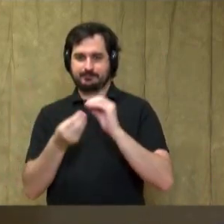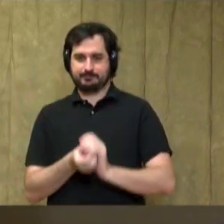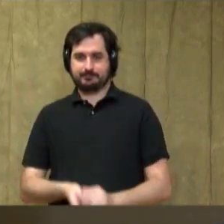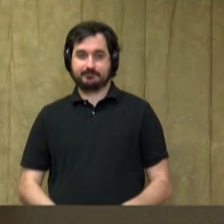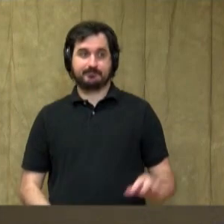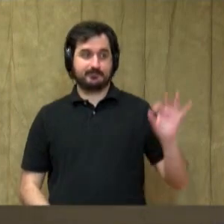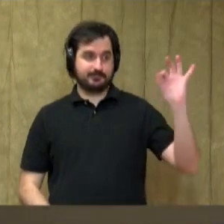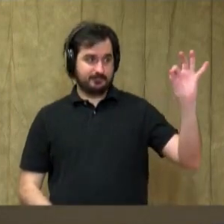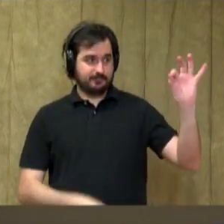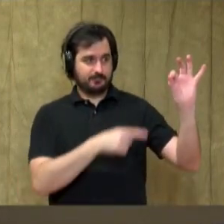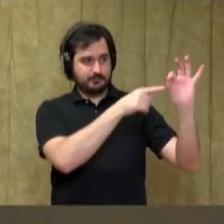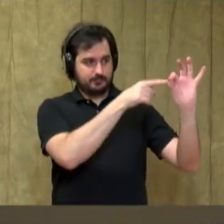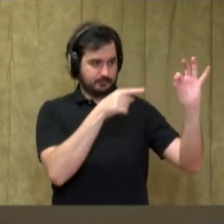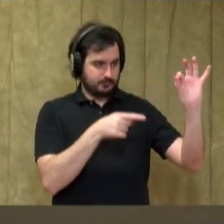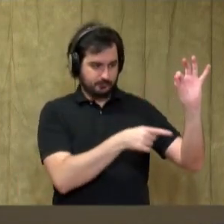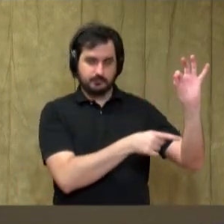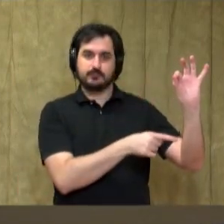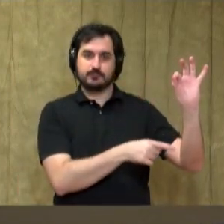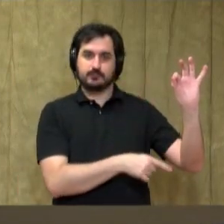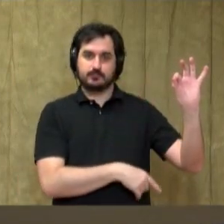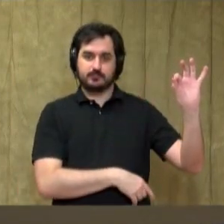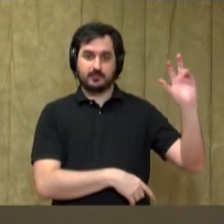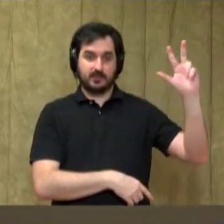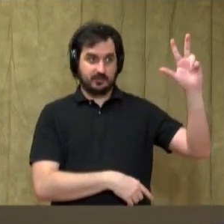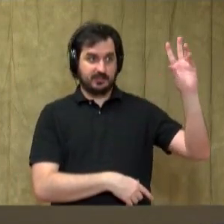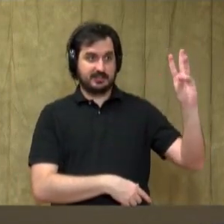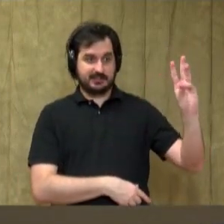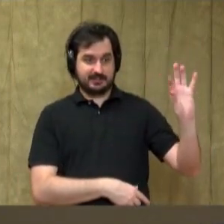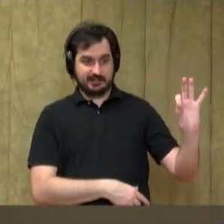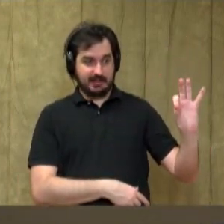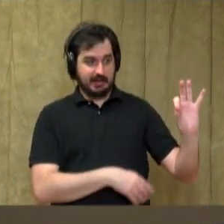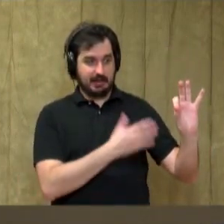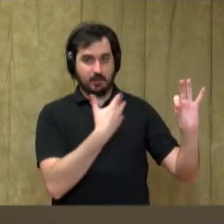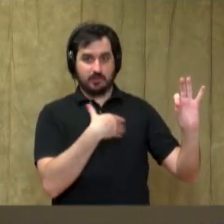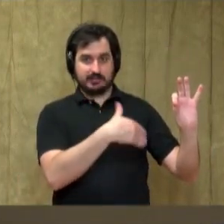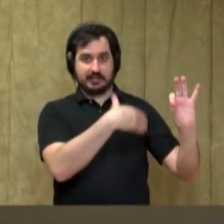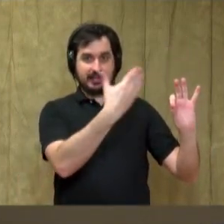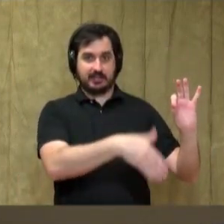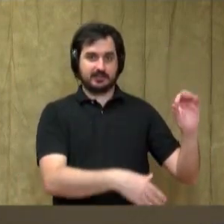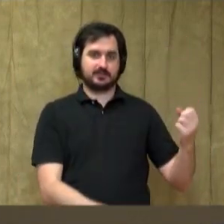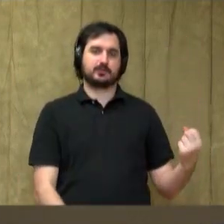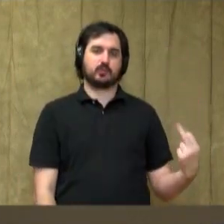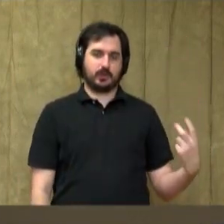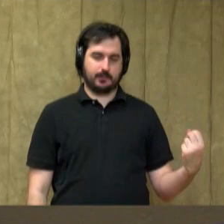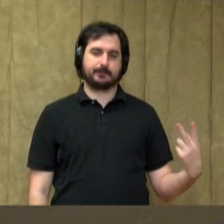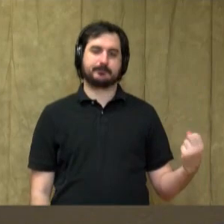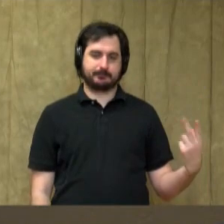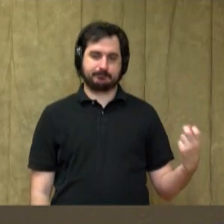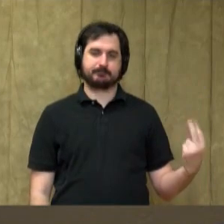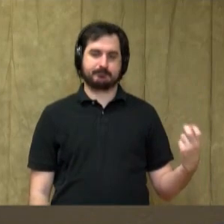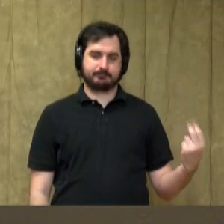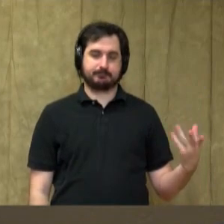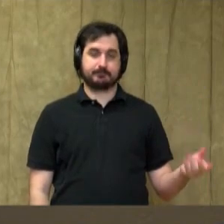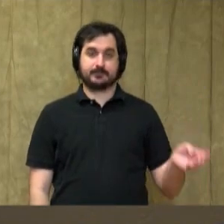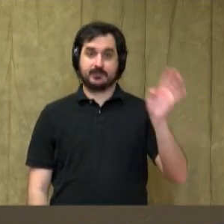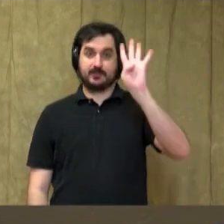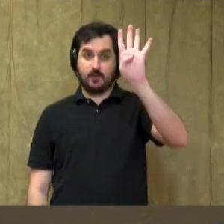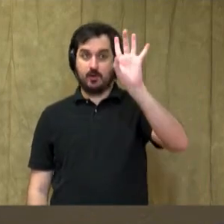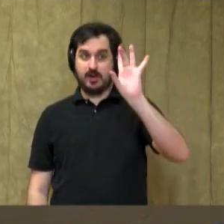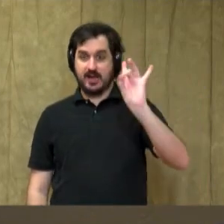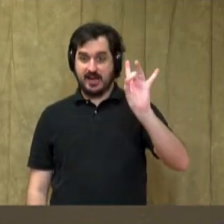After 9, 3, 6, 9, 12.